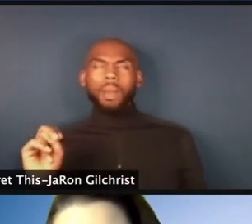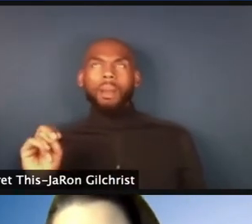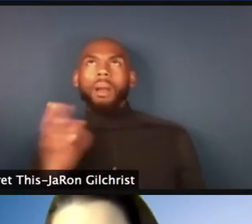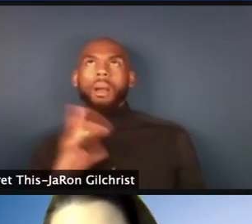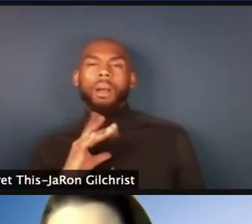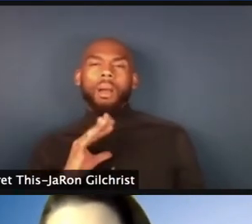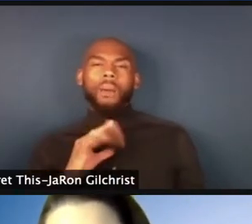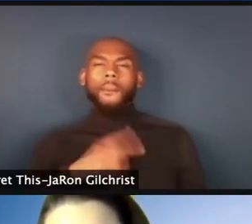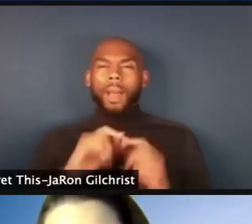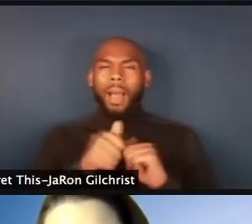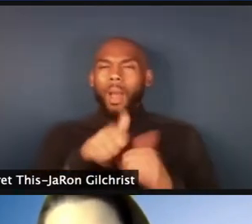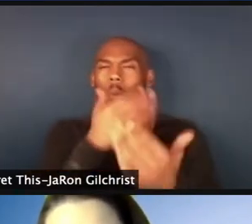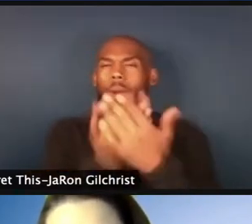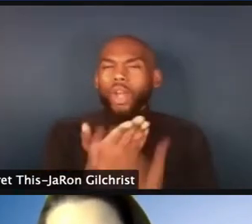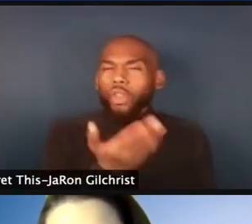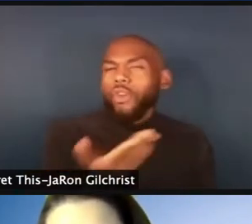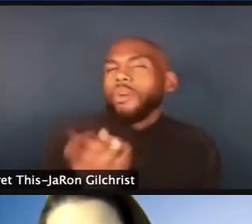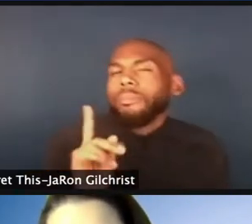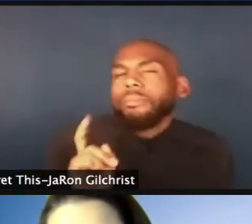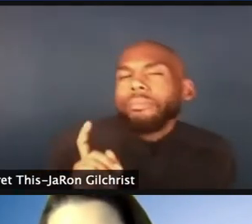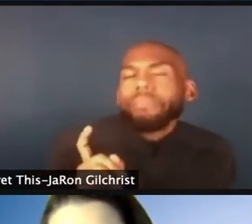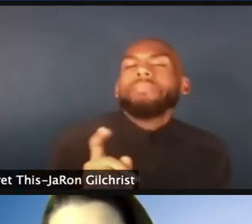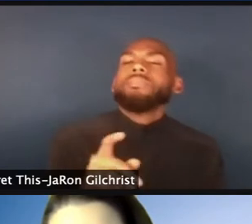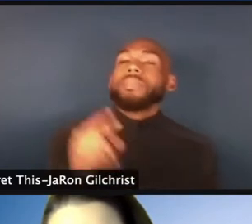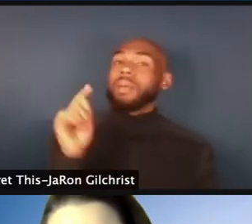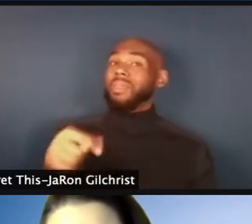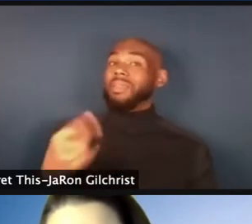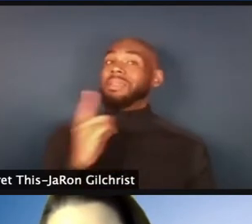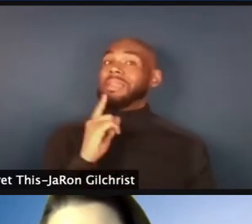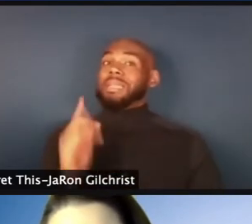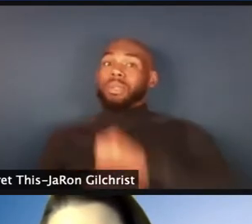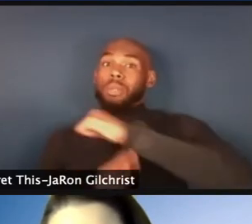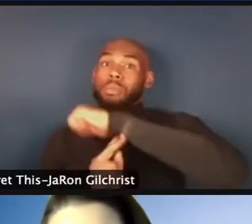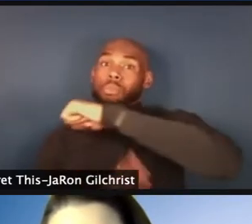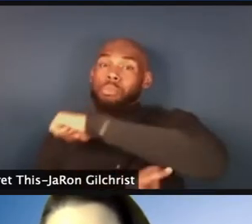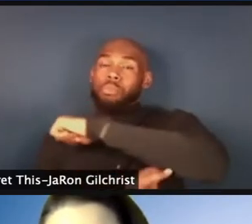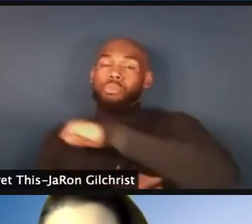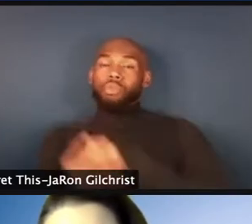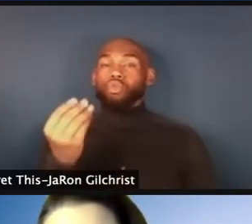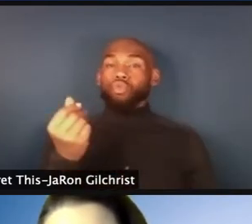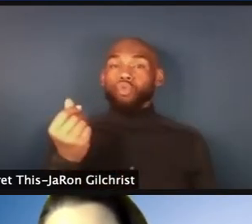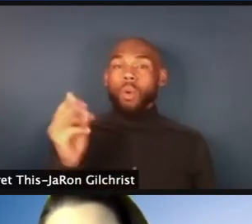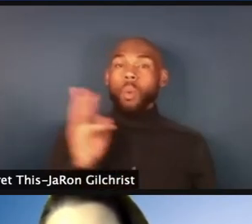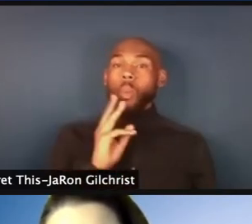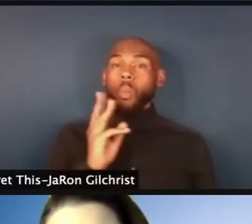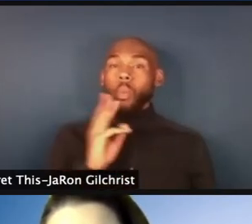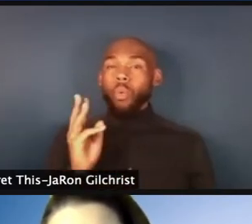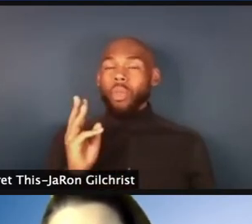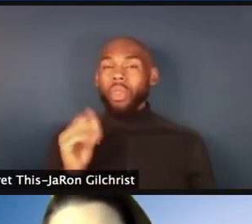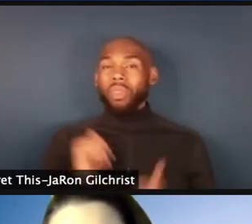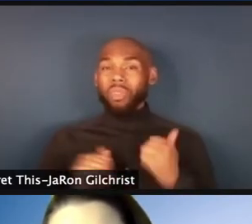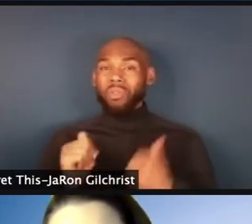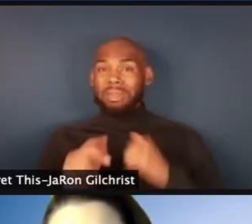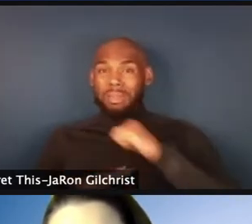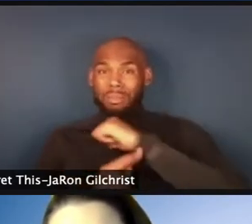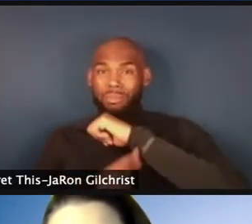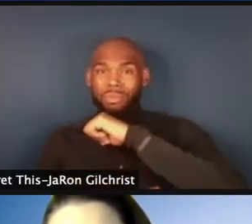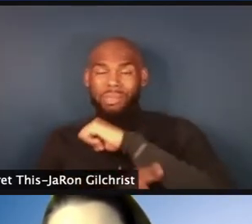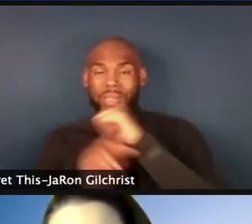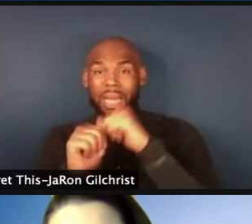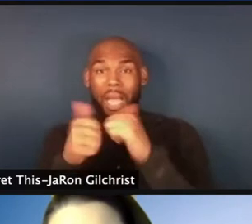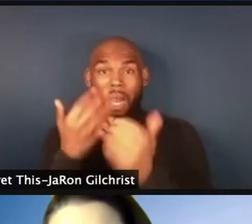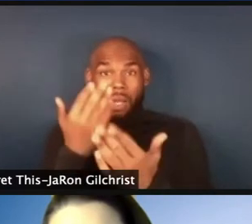I think Green New Theater is a bridge to how do we get there. And how we get there is also by